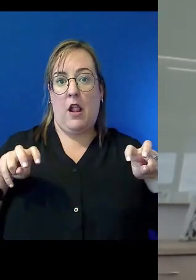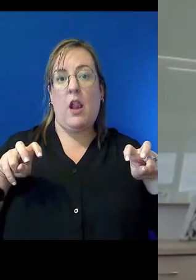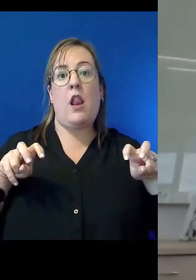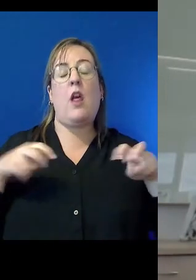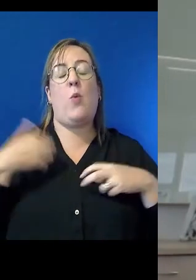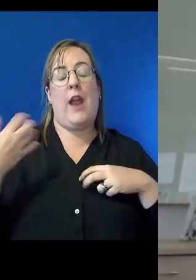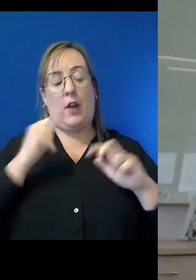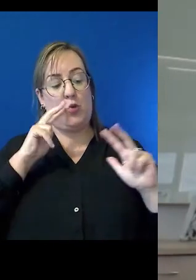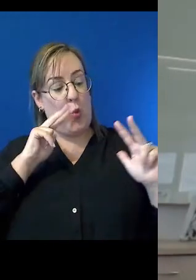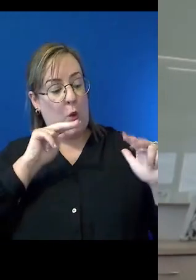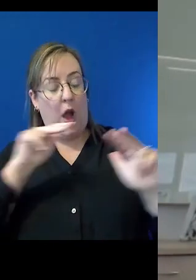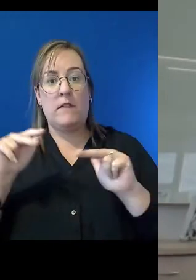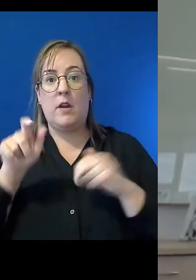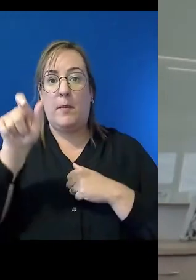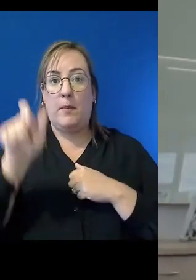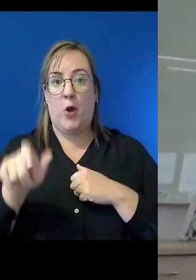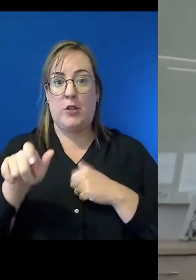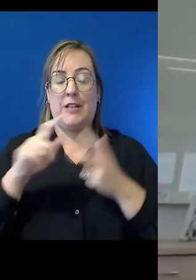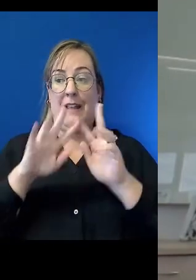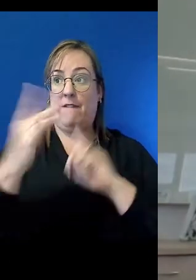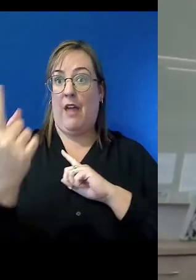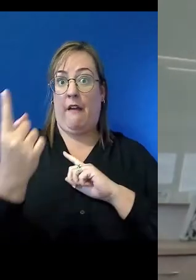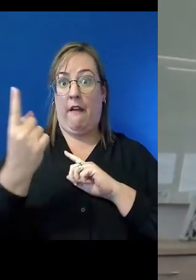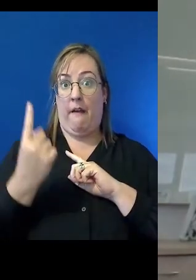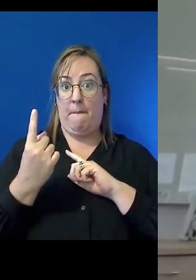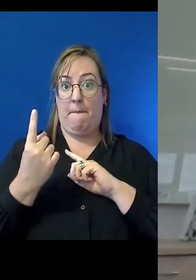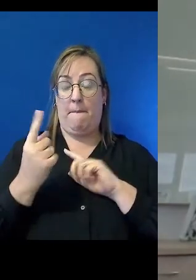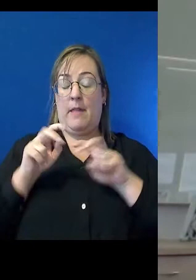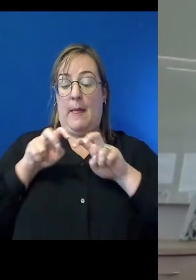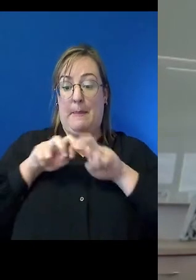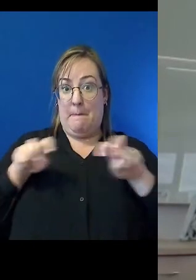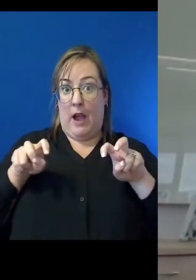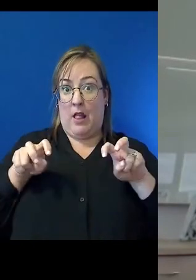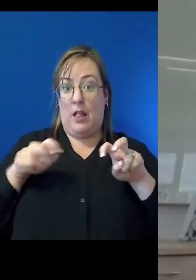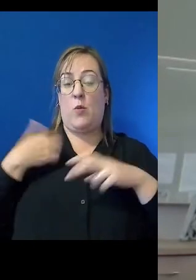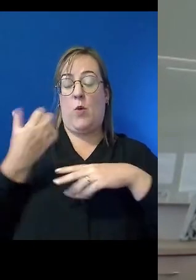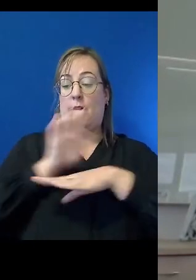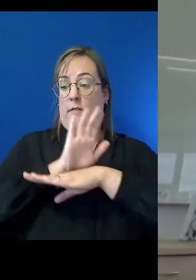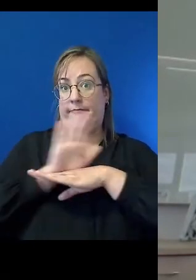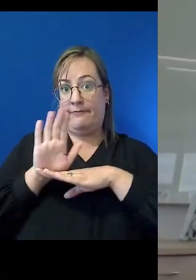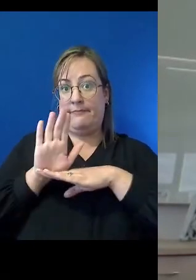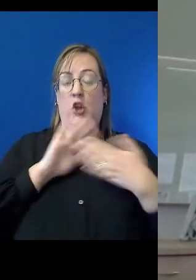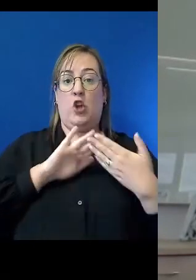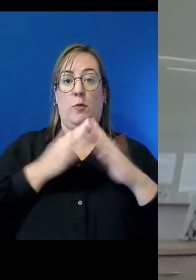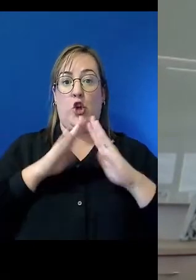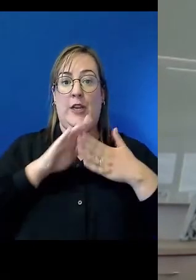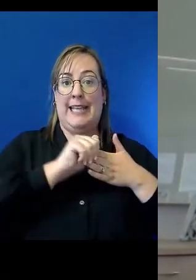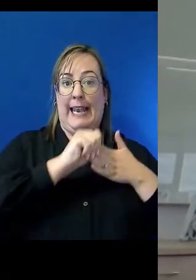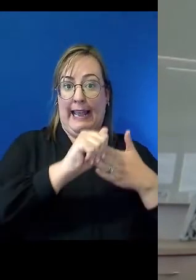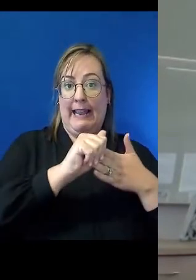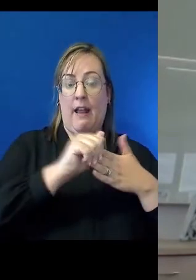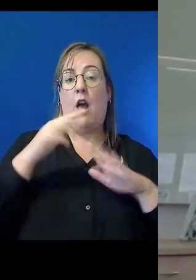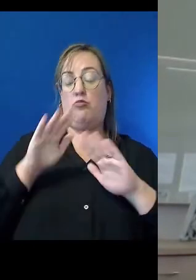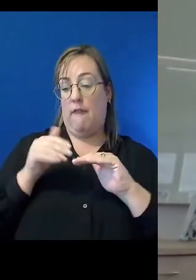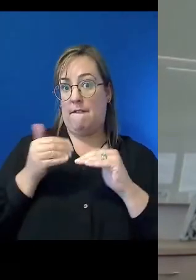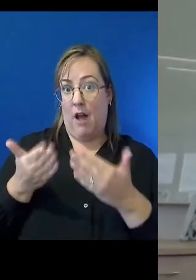of a person when they come in front of a panel, and a panel made up of community leaders, community providers, key people